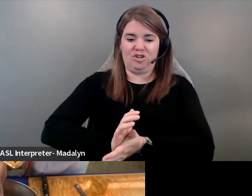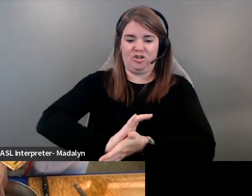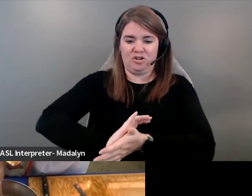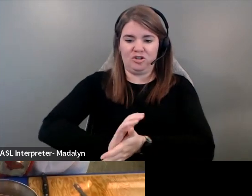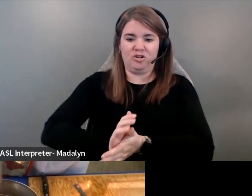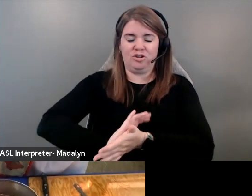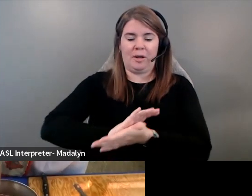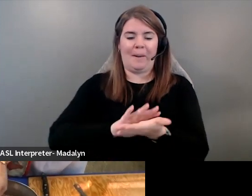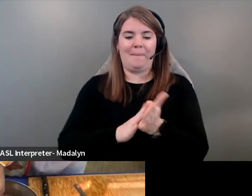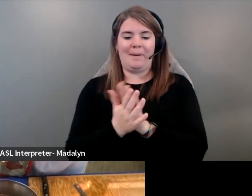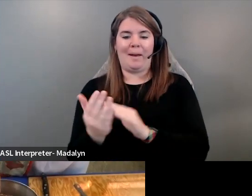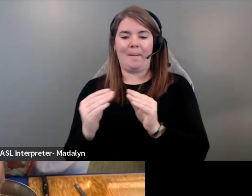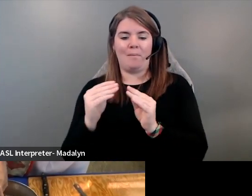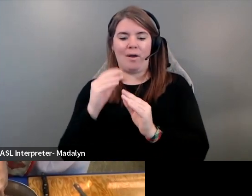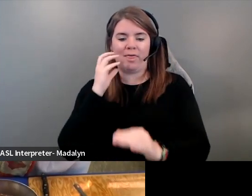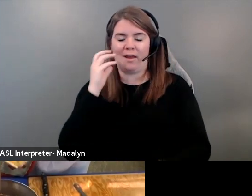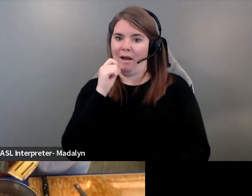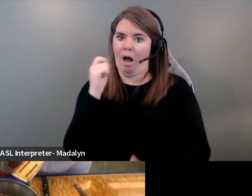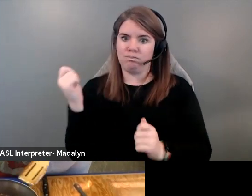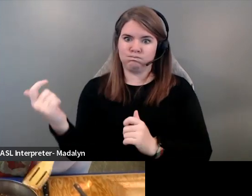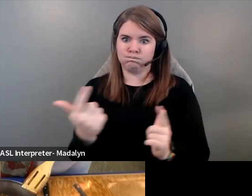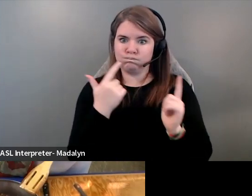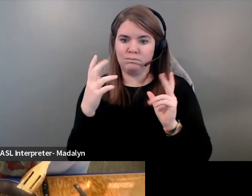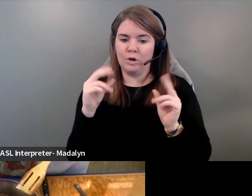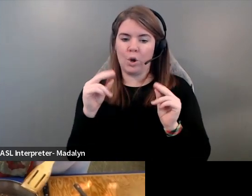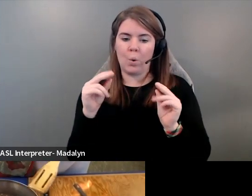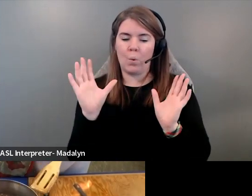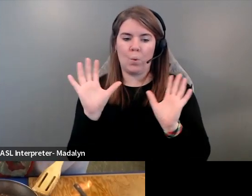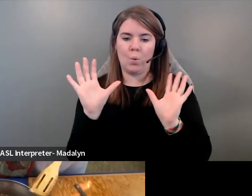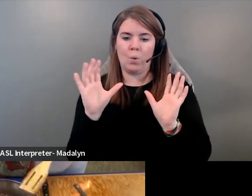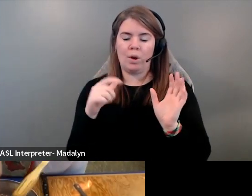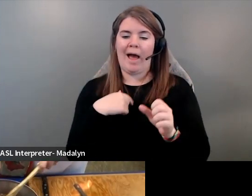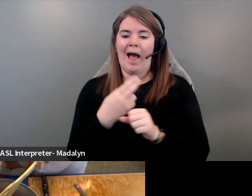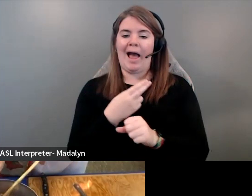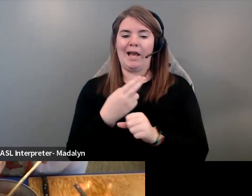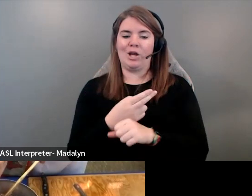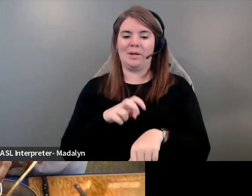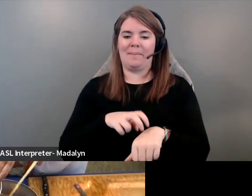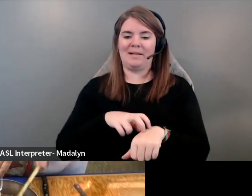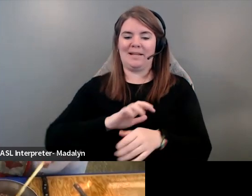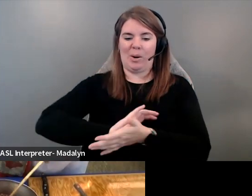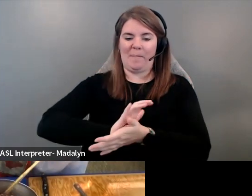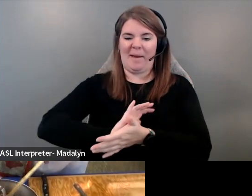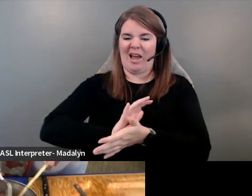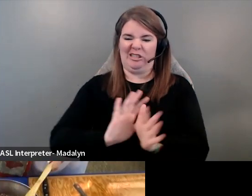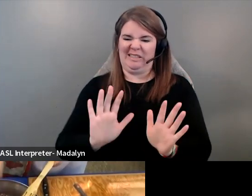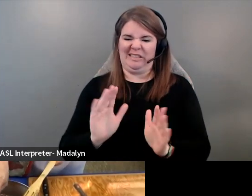whole dish. Not all of them. You don't want to mash them all. I used a potato masher on it and that kind of mashed them up too